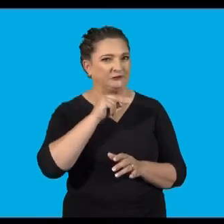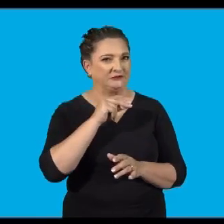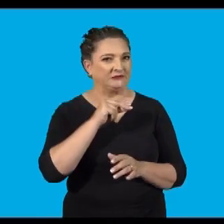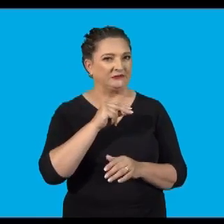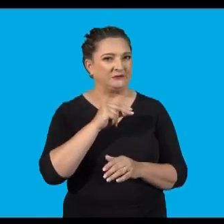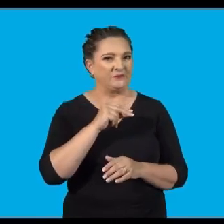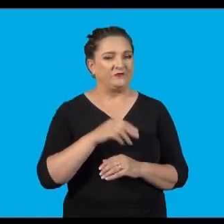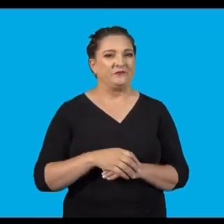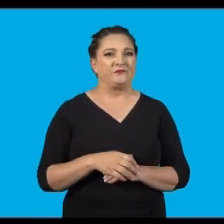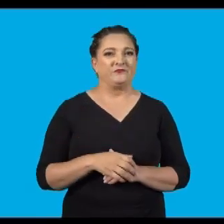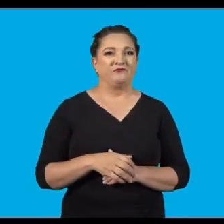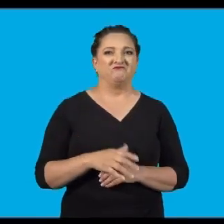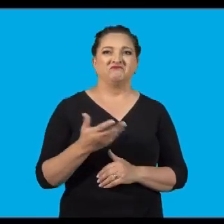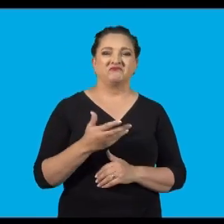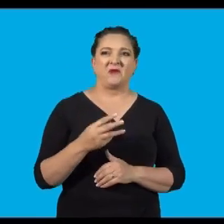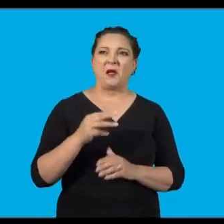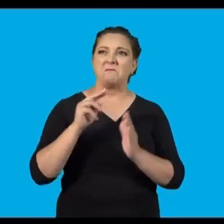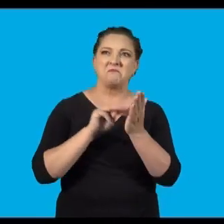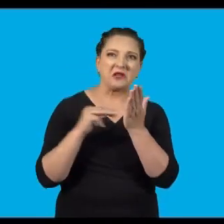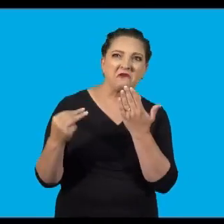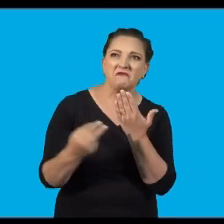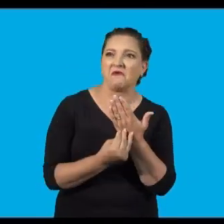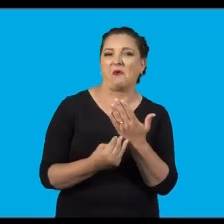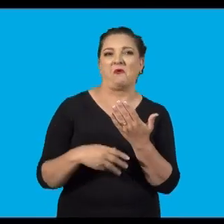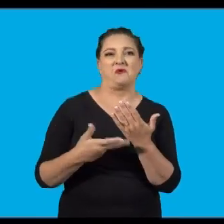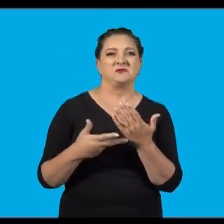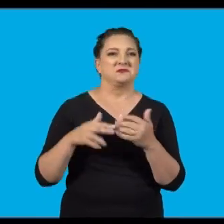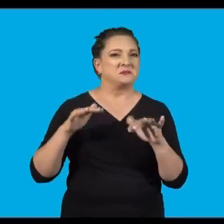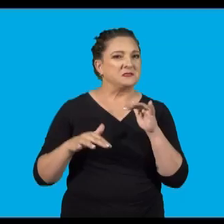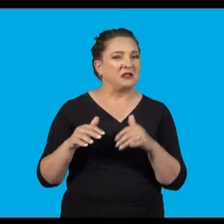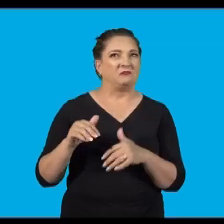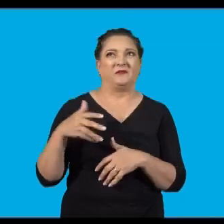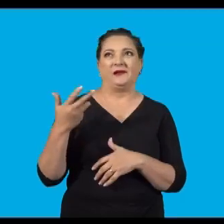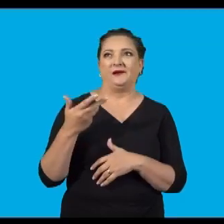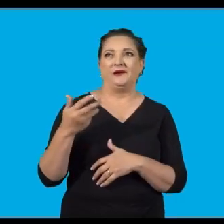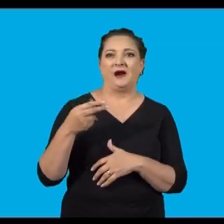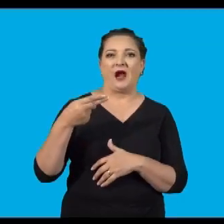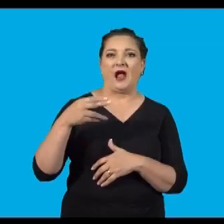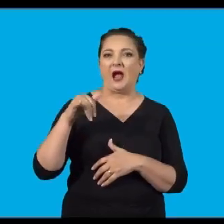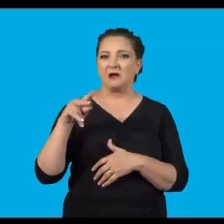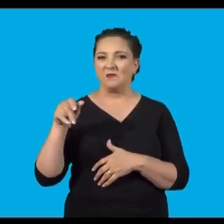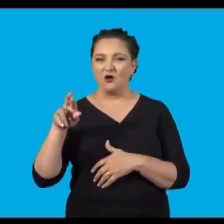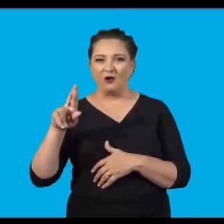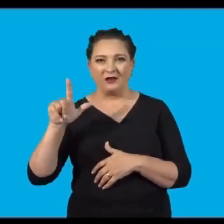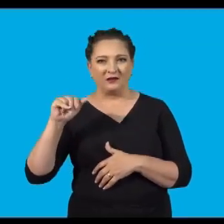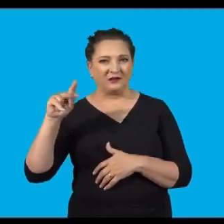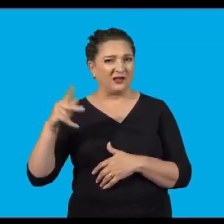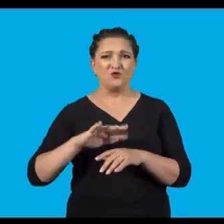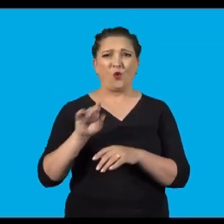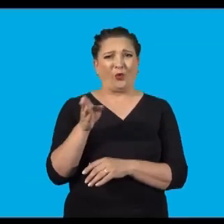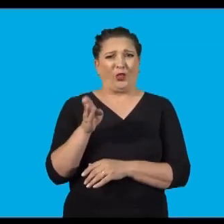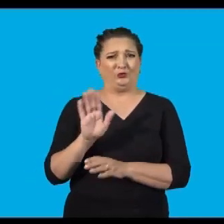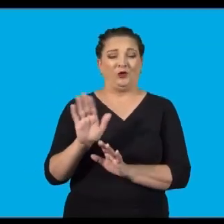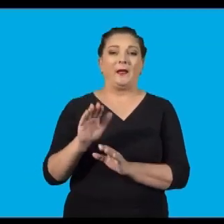your noun. Figures of speech as in metaphors, similes, assonance, hyperbole, not